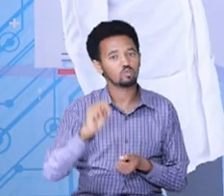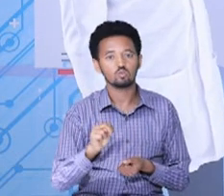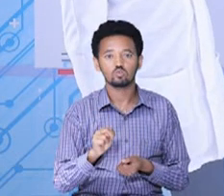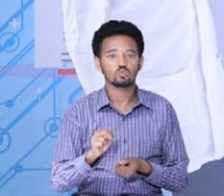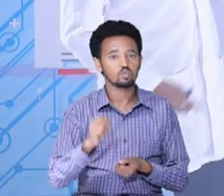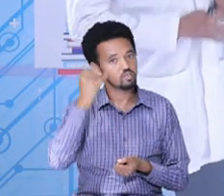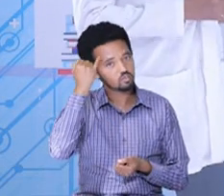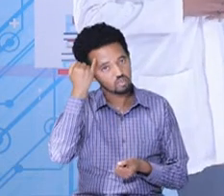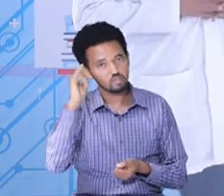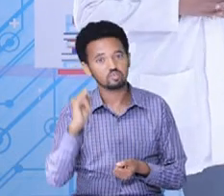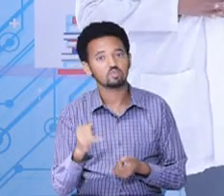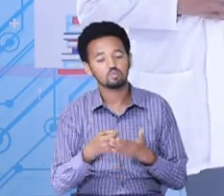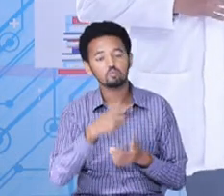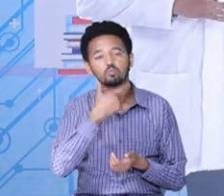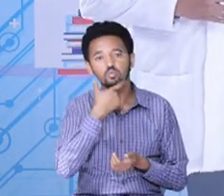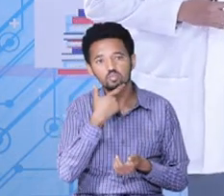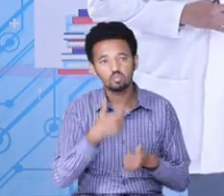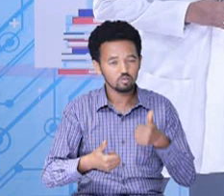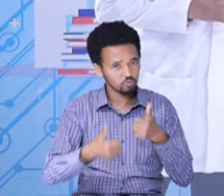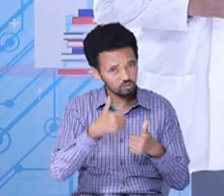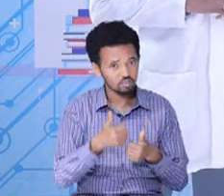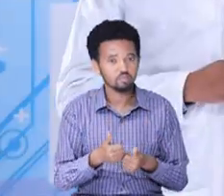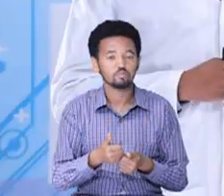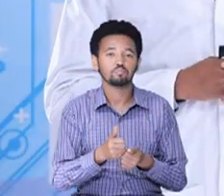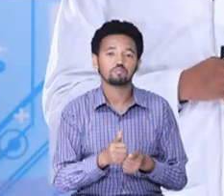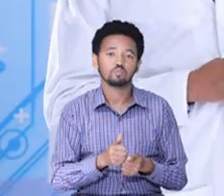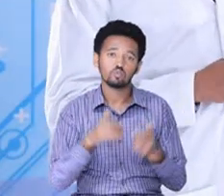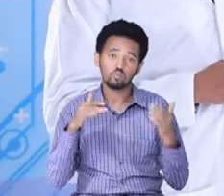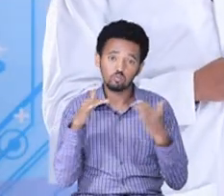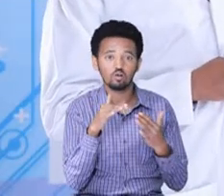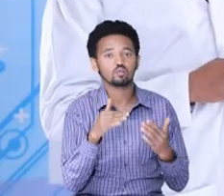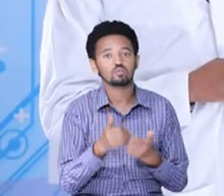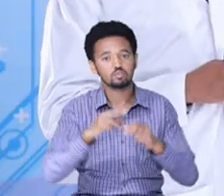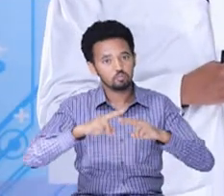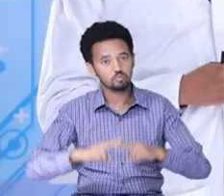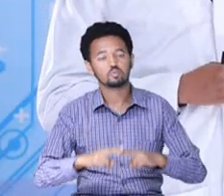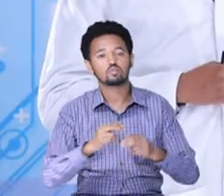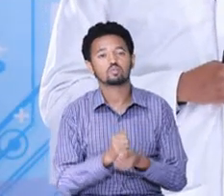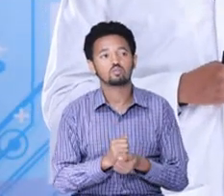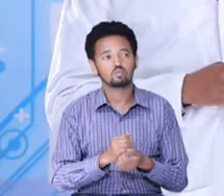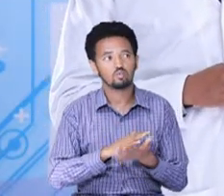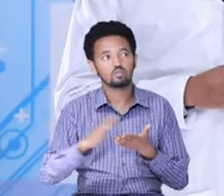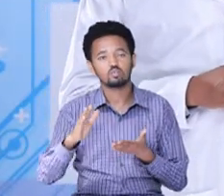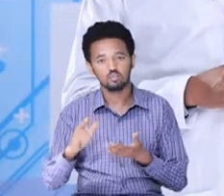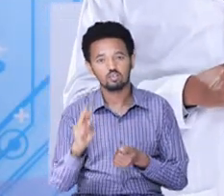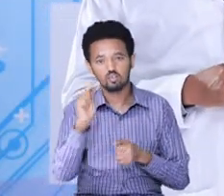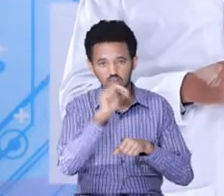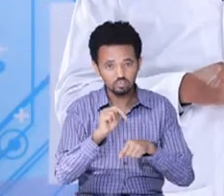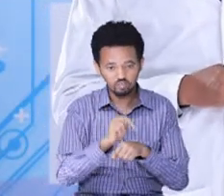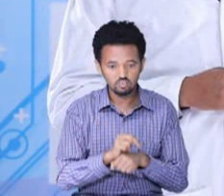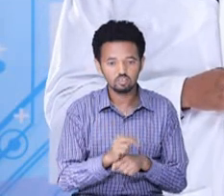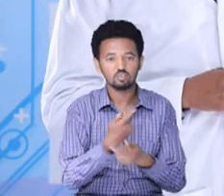idea. Britain was well disposed towards granting independence to her colonies and national